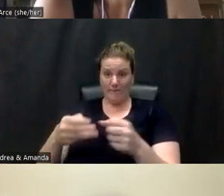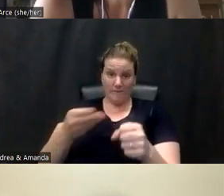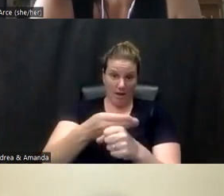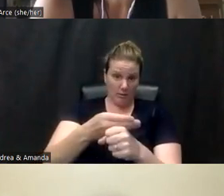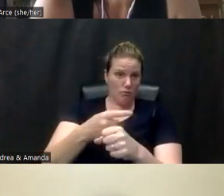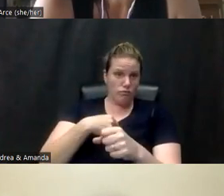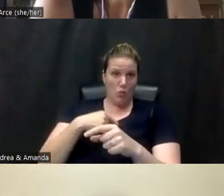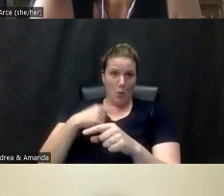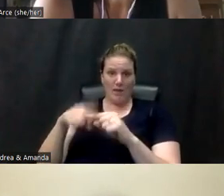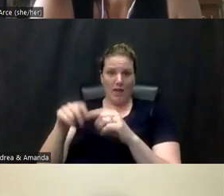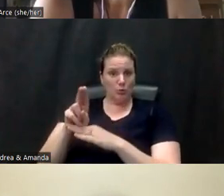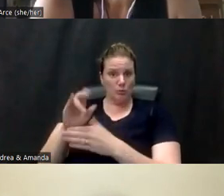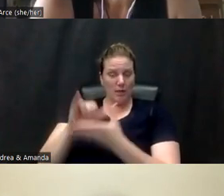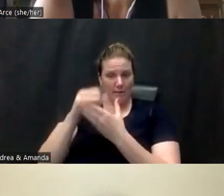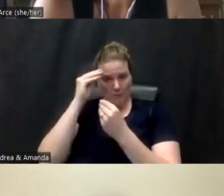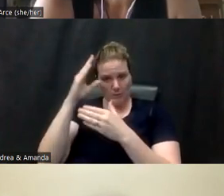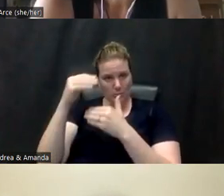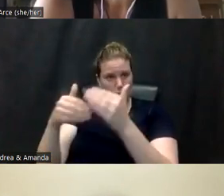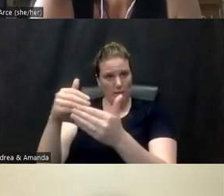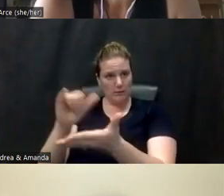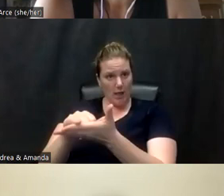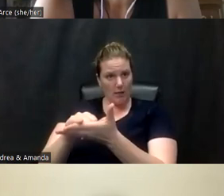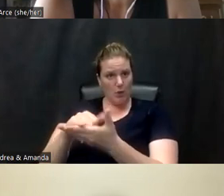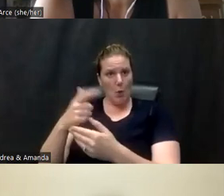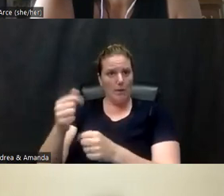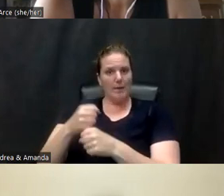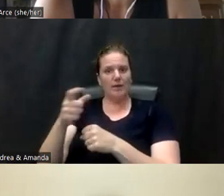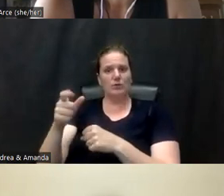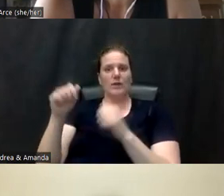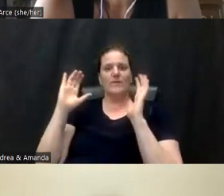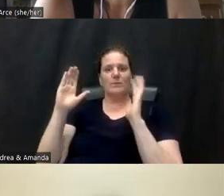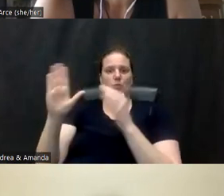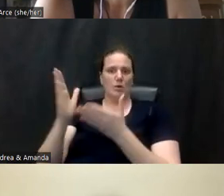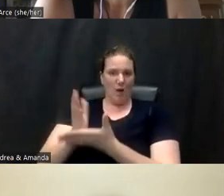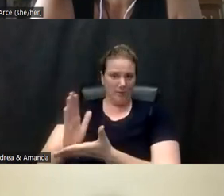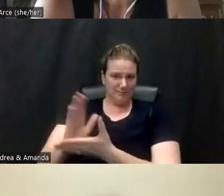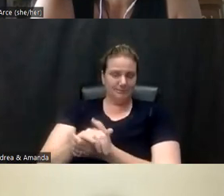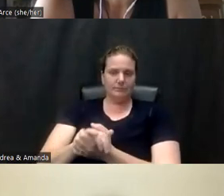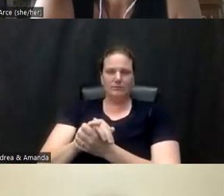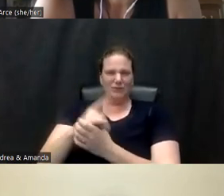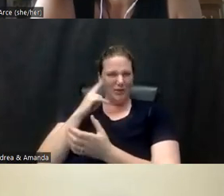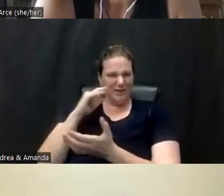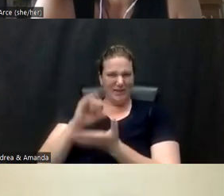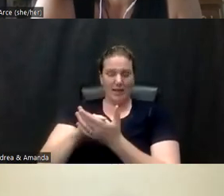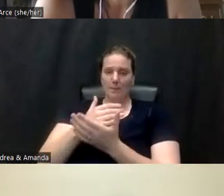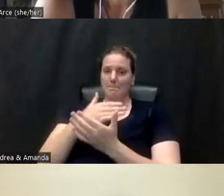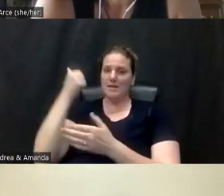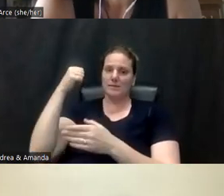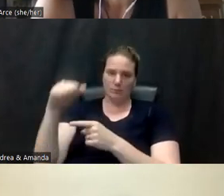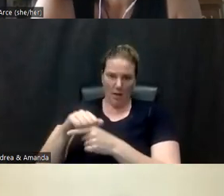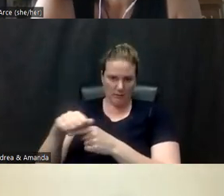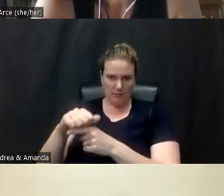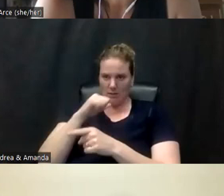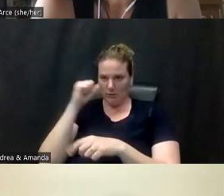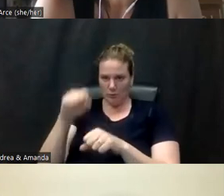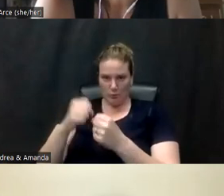we can't use that information to prosecute you because we made you give up your Fifth Amendment rights. So I think that's a very best practice to not